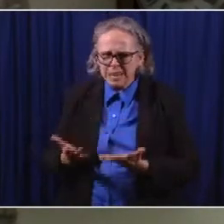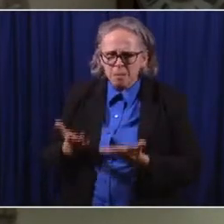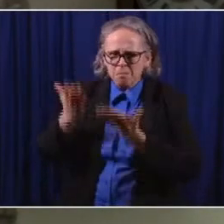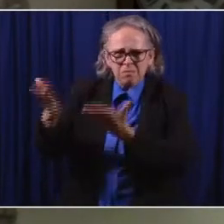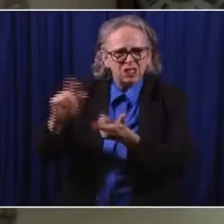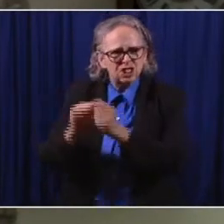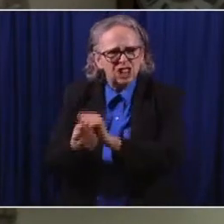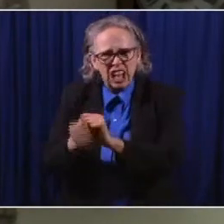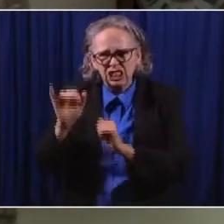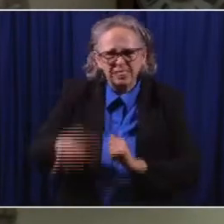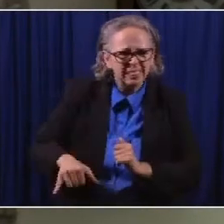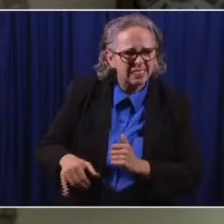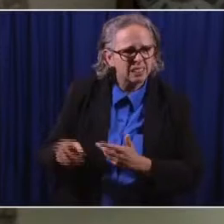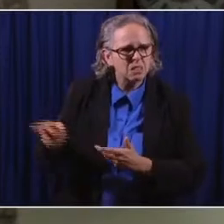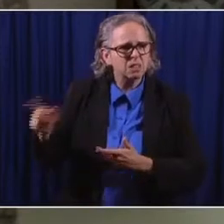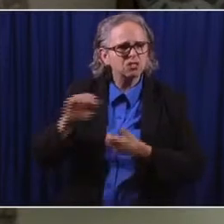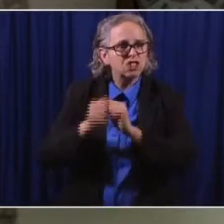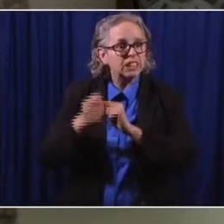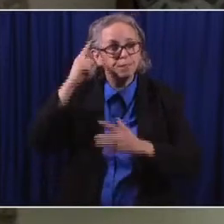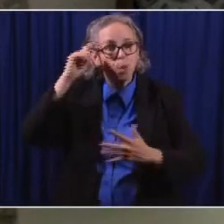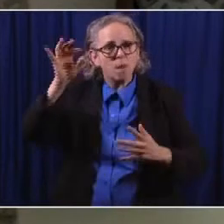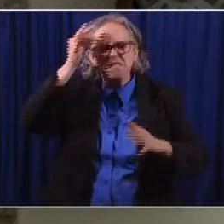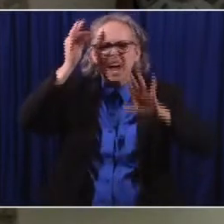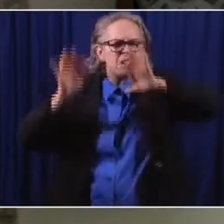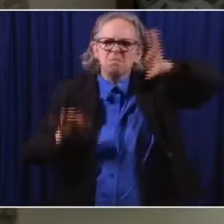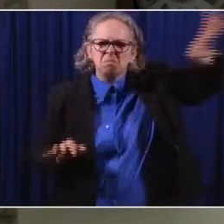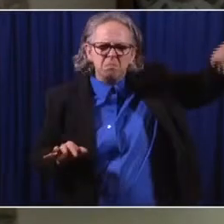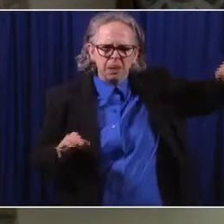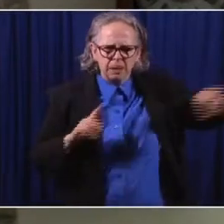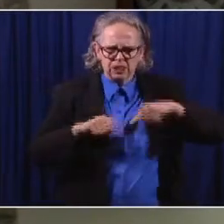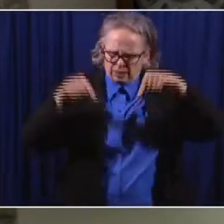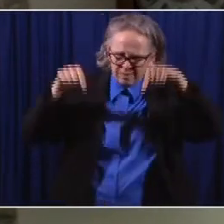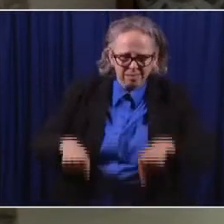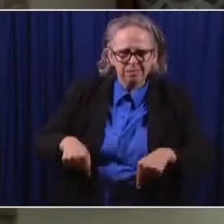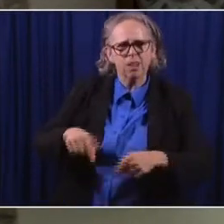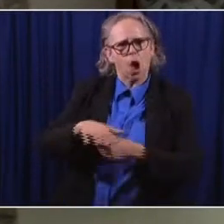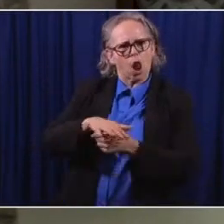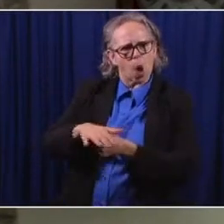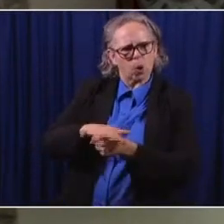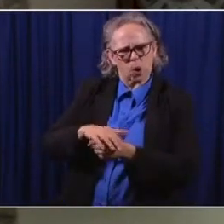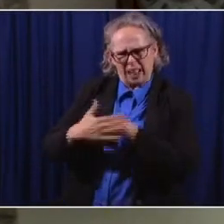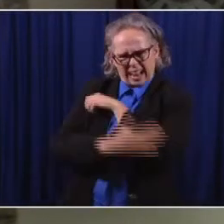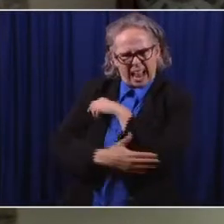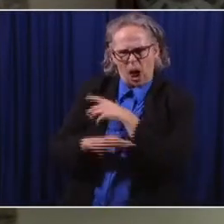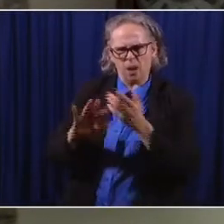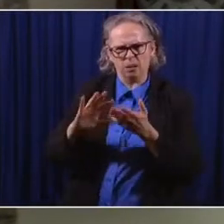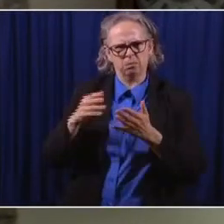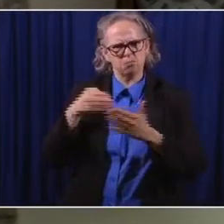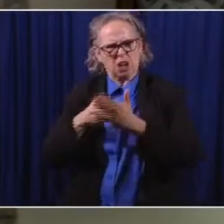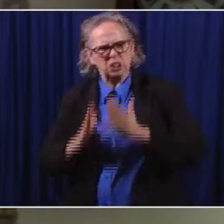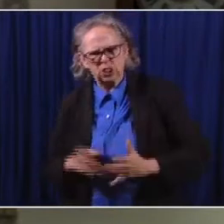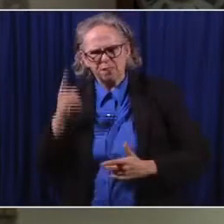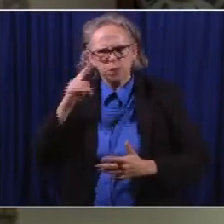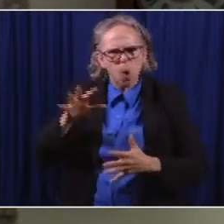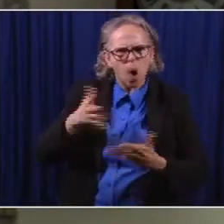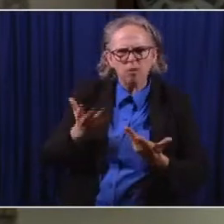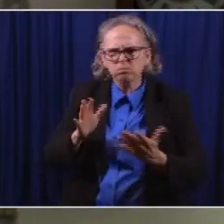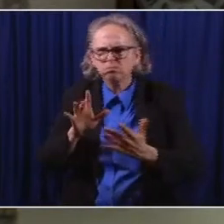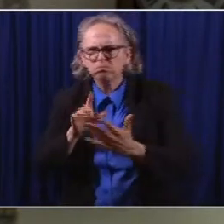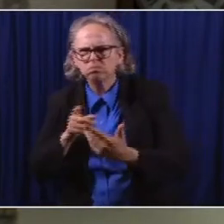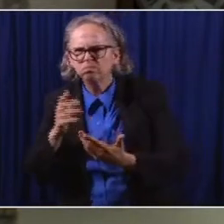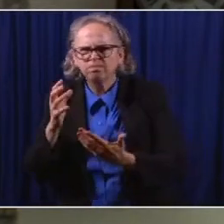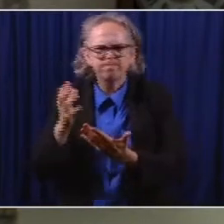change what the feds do, but it will allow our local prosecutors, our 88 county prosecuting attorneys in Ohio, to go